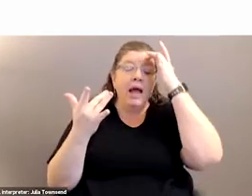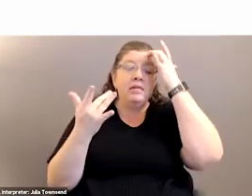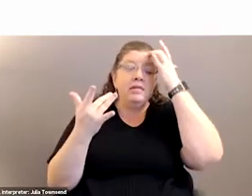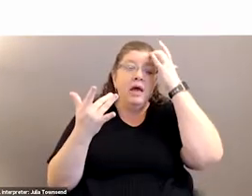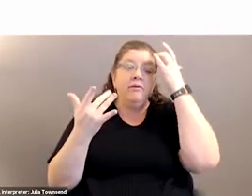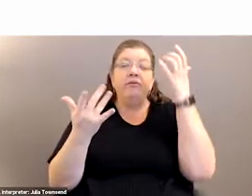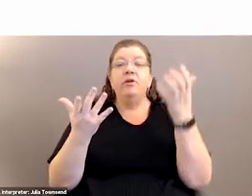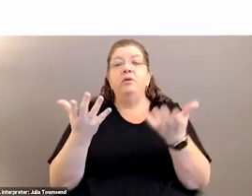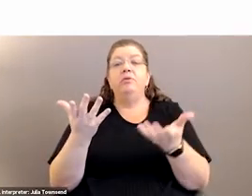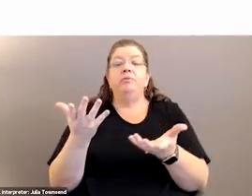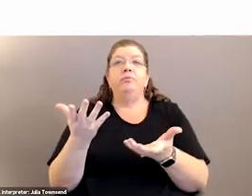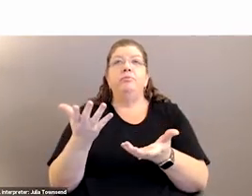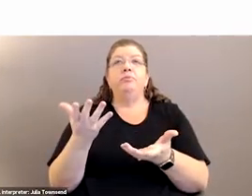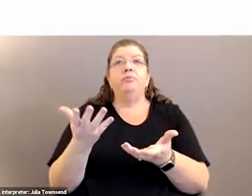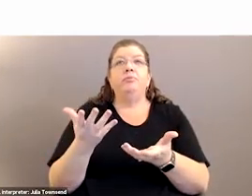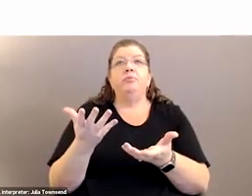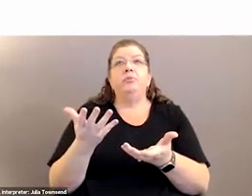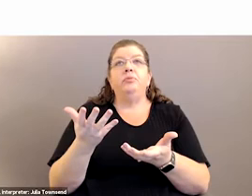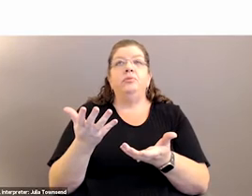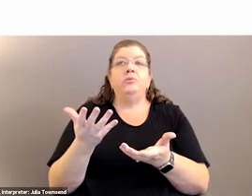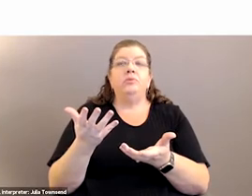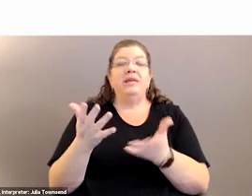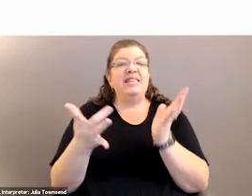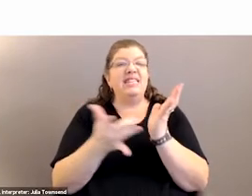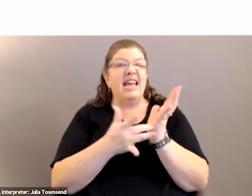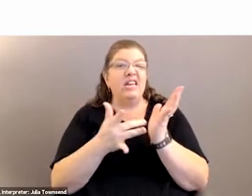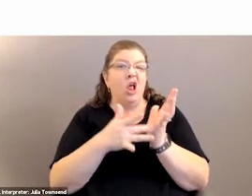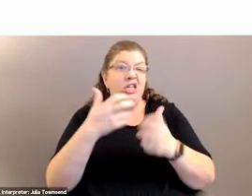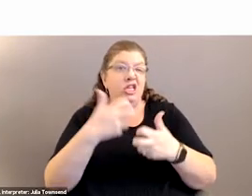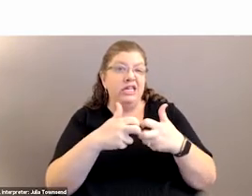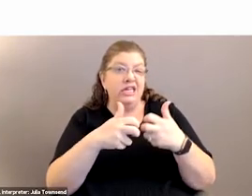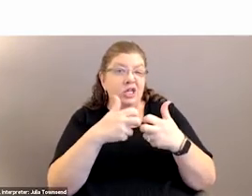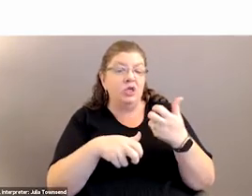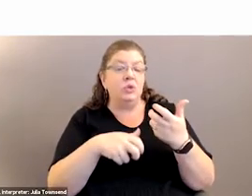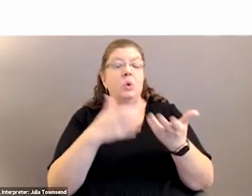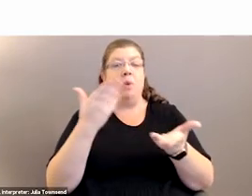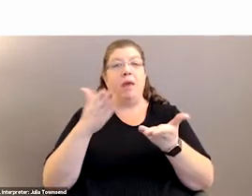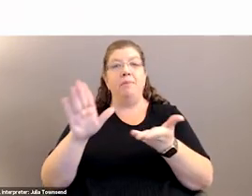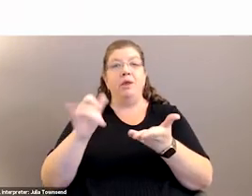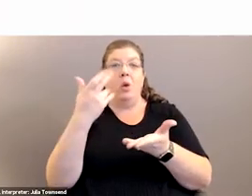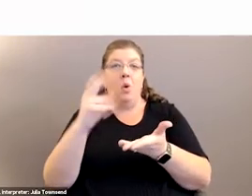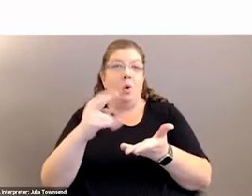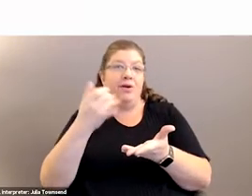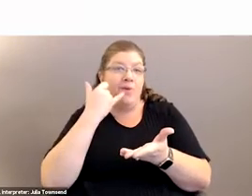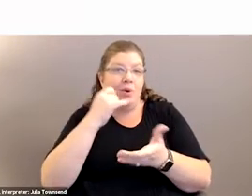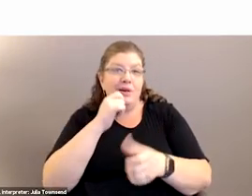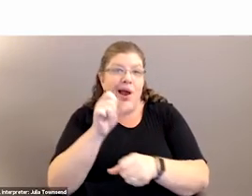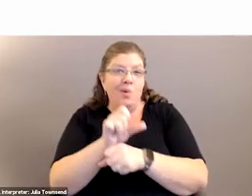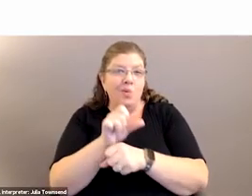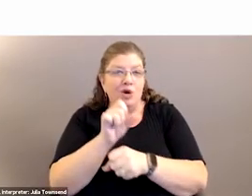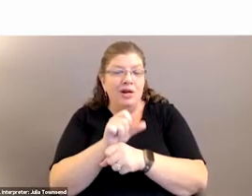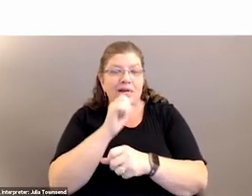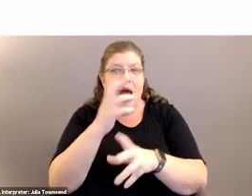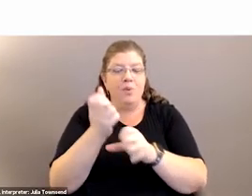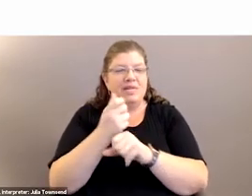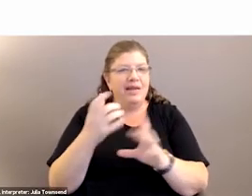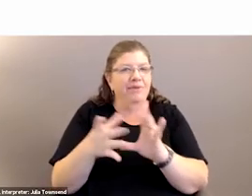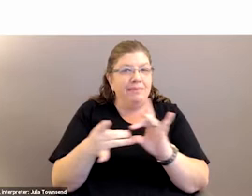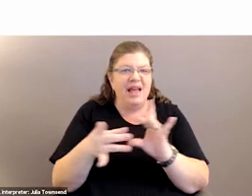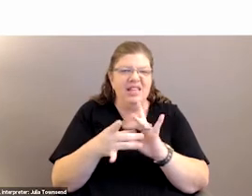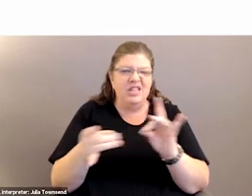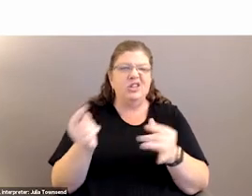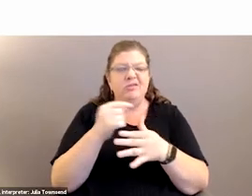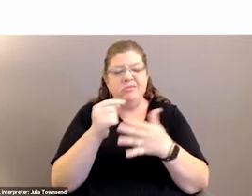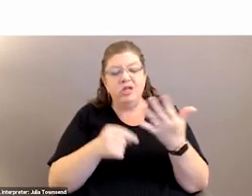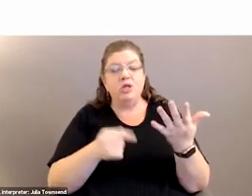um technology issues maybe their own phones are not working they're not receiving messages so i do want